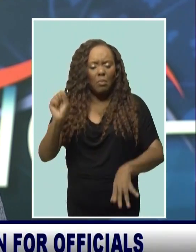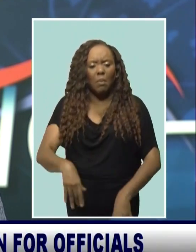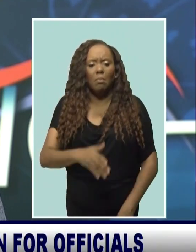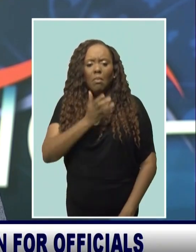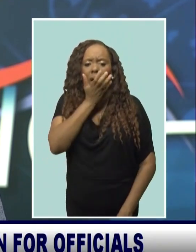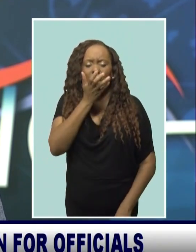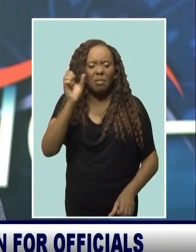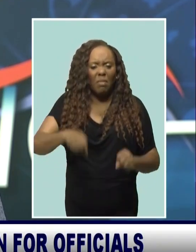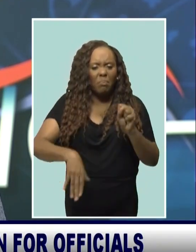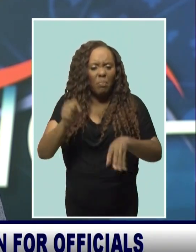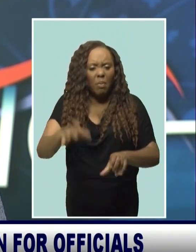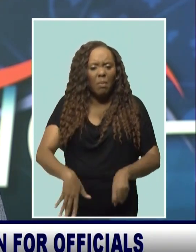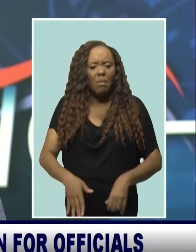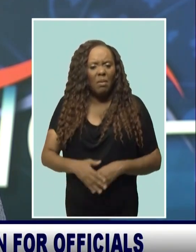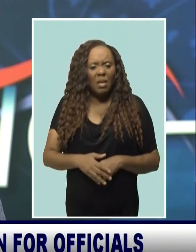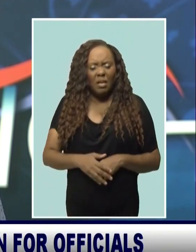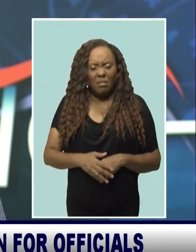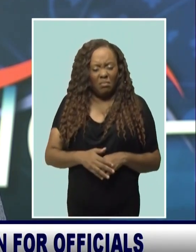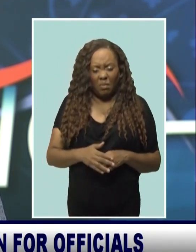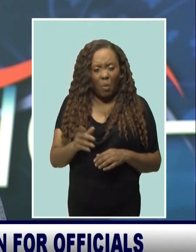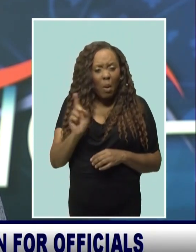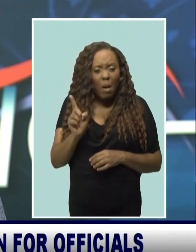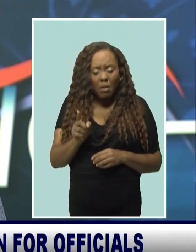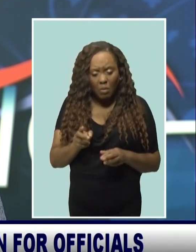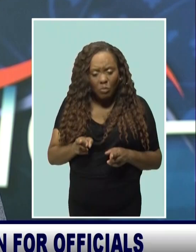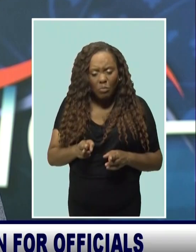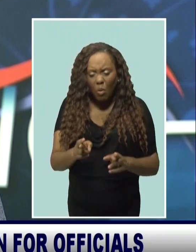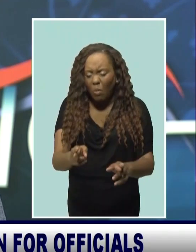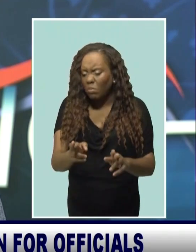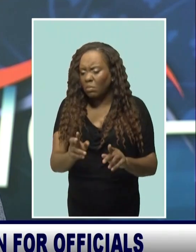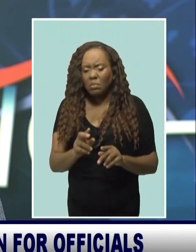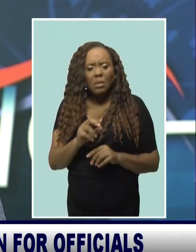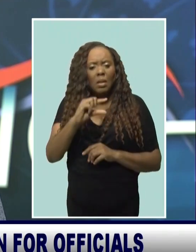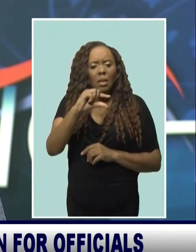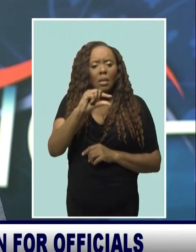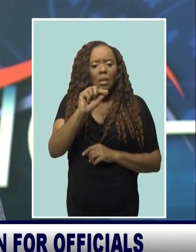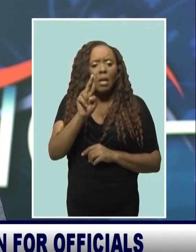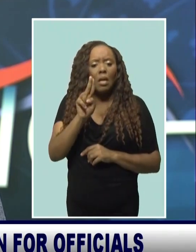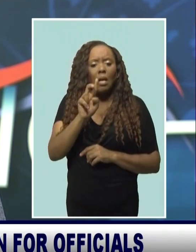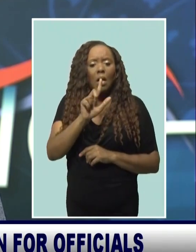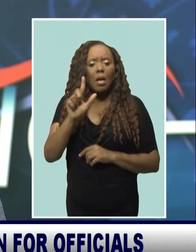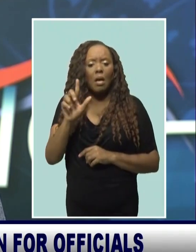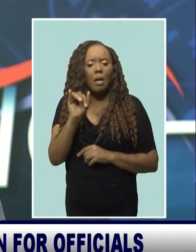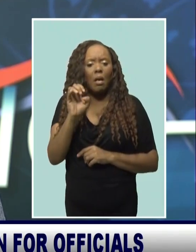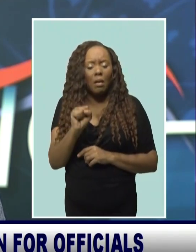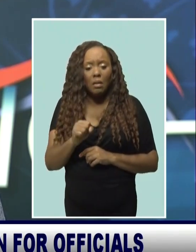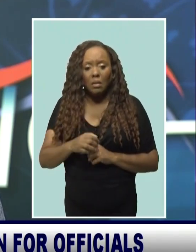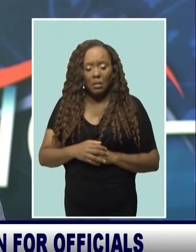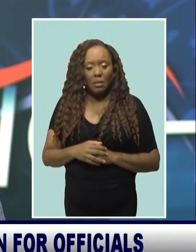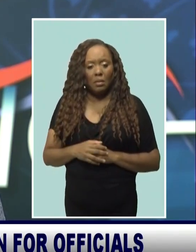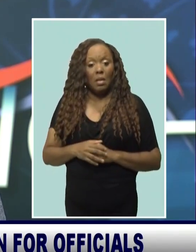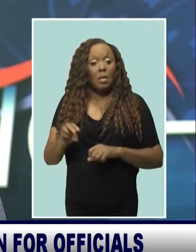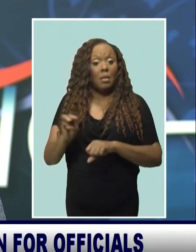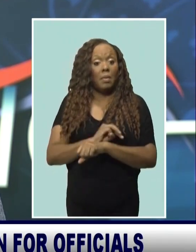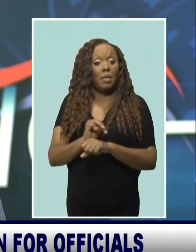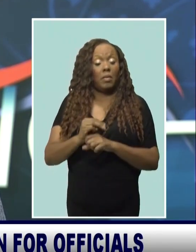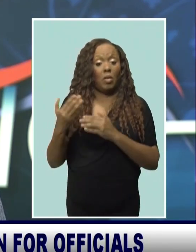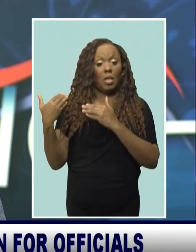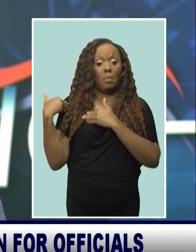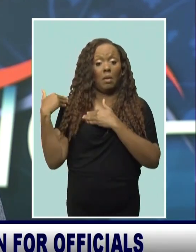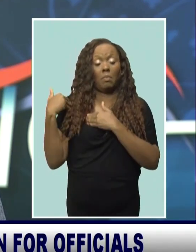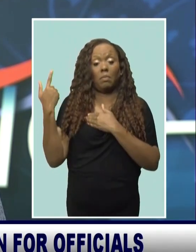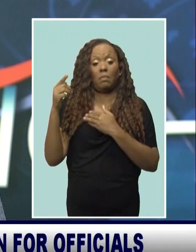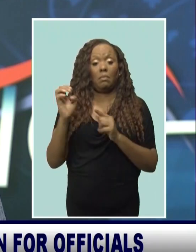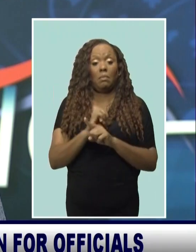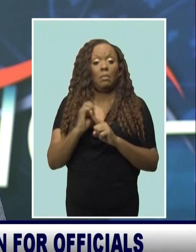in gullies and cart roads. And in an effort to tackle it, the Ministry of Environment, through the Sanitation Service Authority, has launched